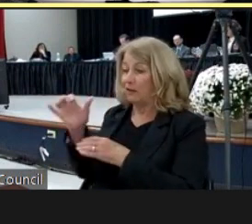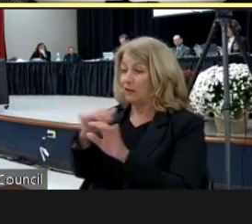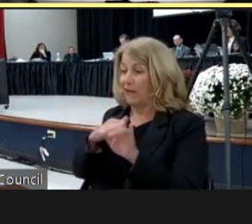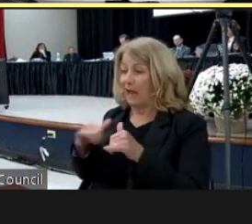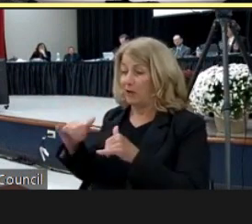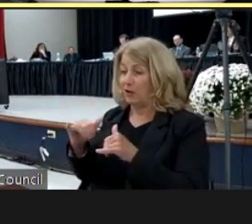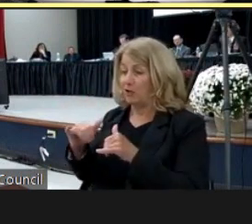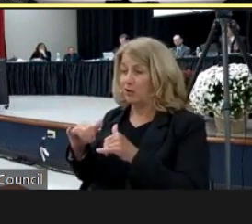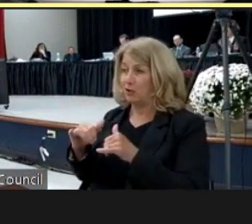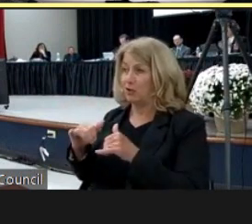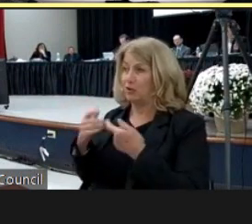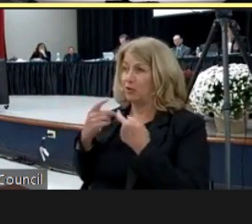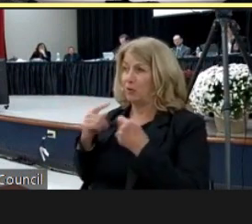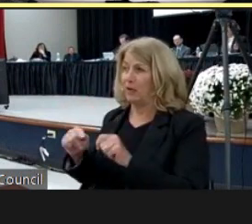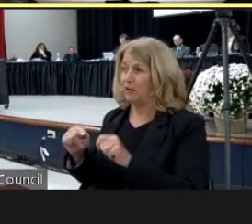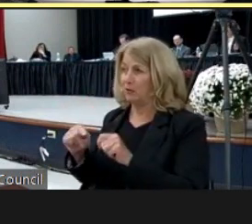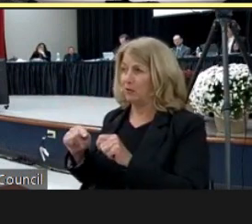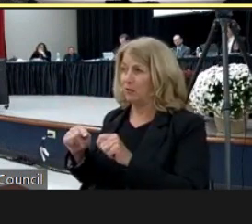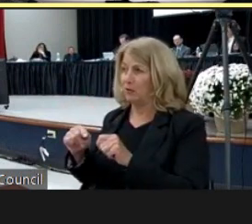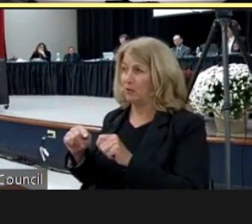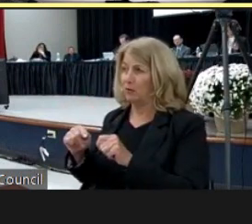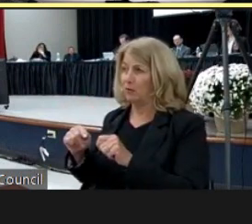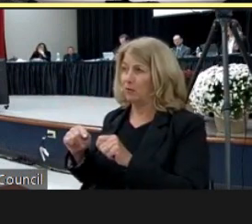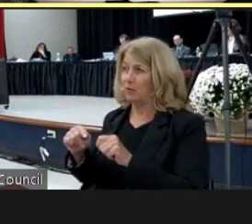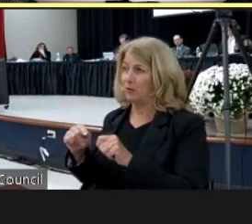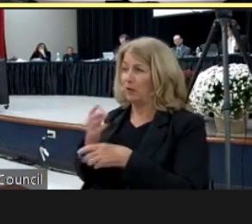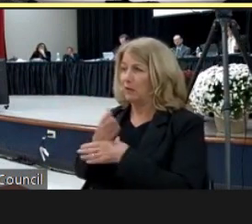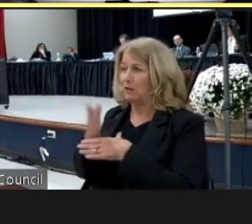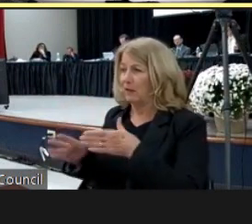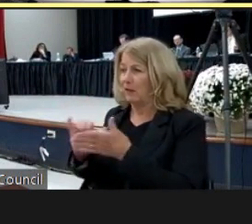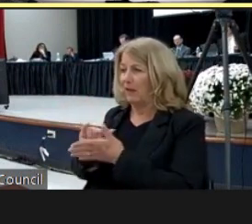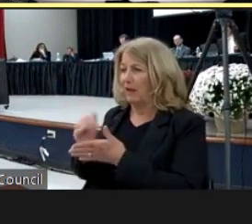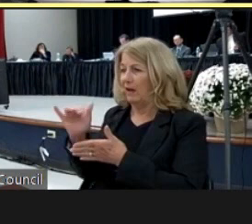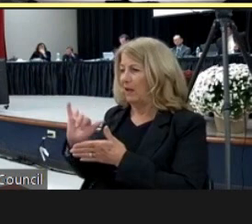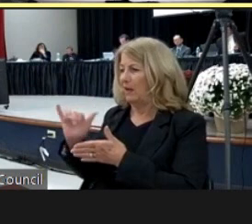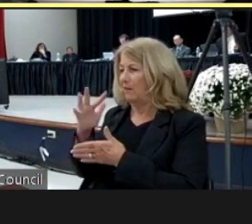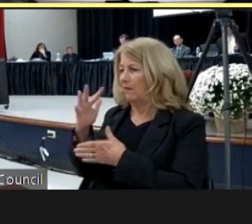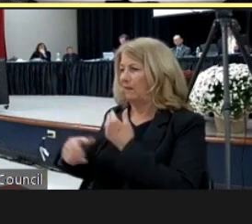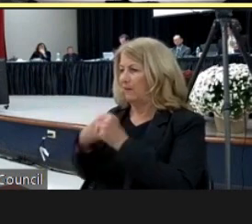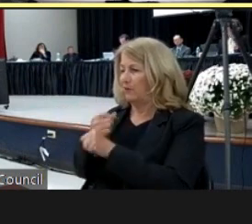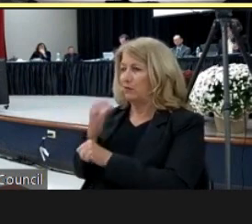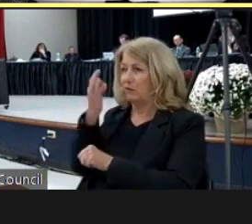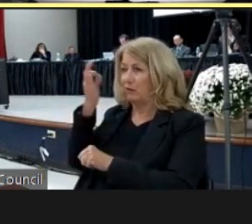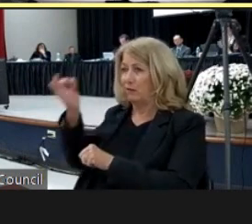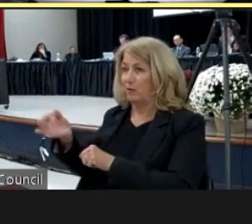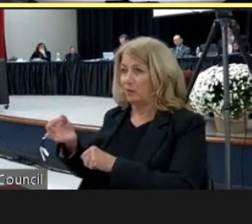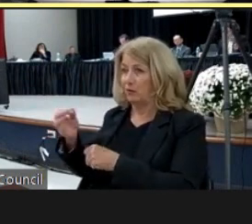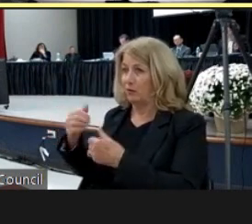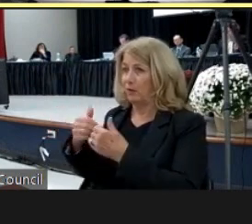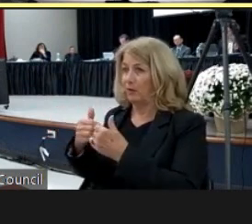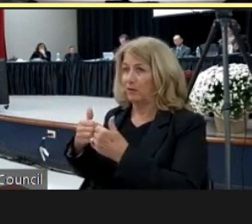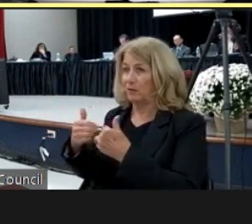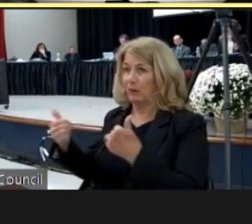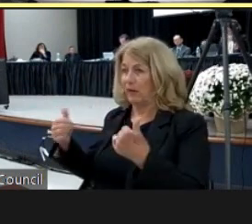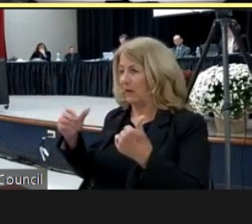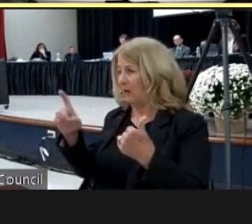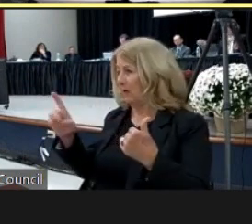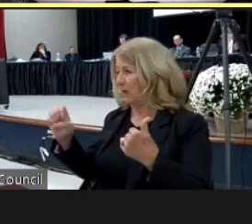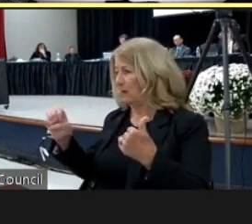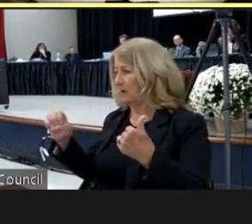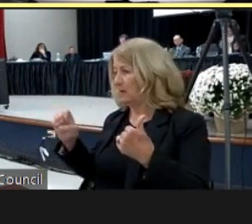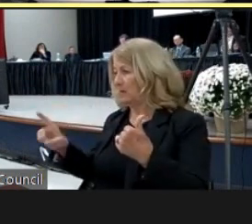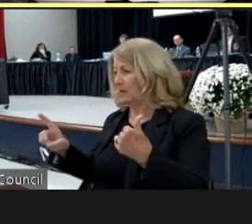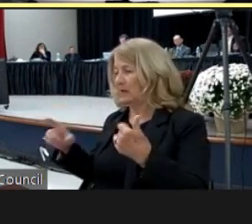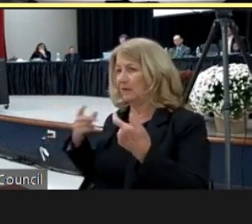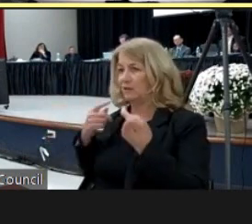to split that at some point, 5 years from now, or for somebody that's done it 4 or 5 years, they are splitting the deed and trying to sell off both houses